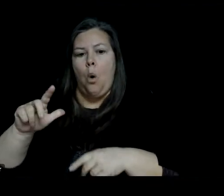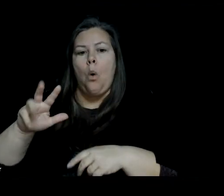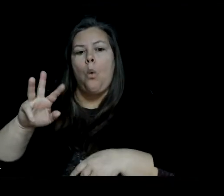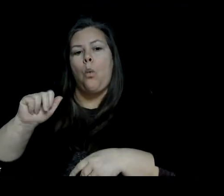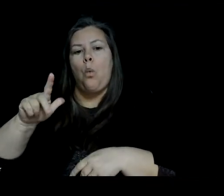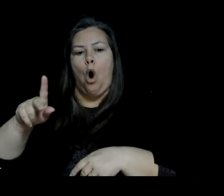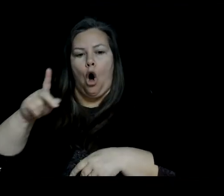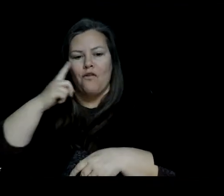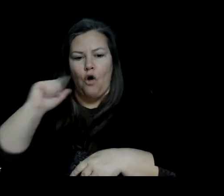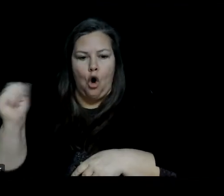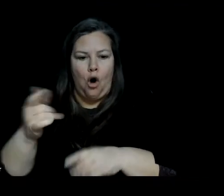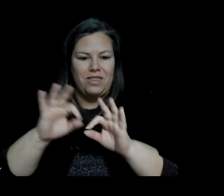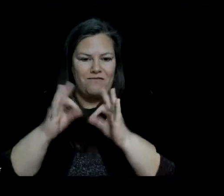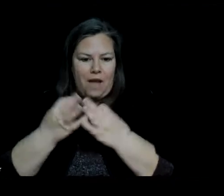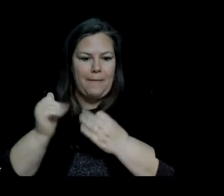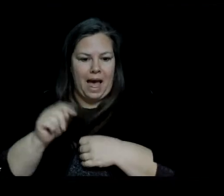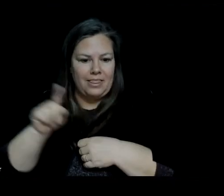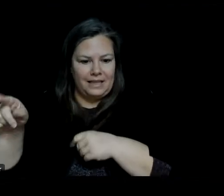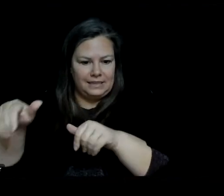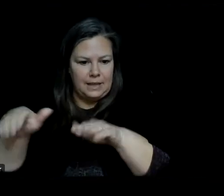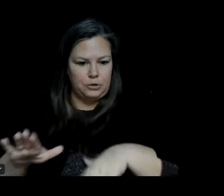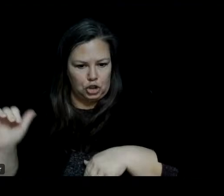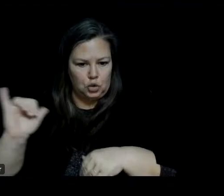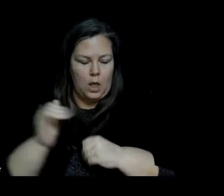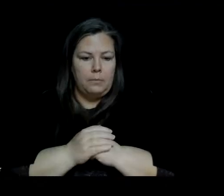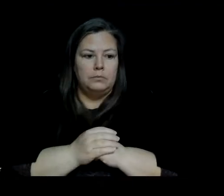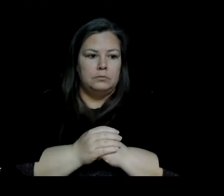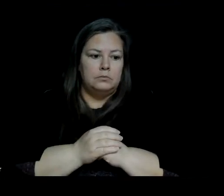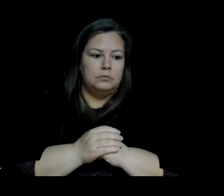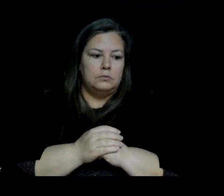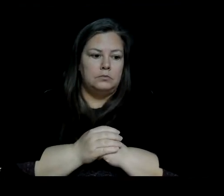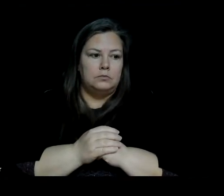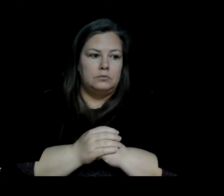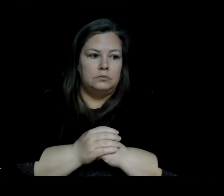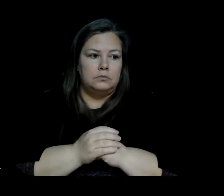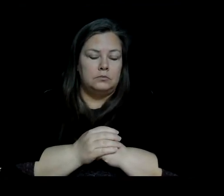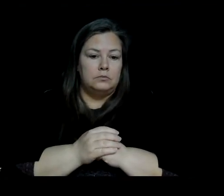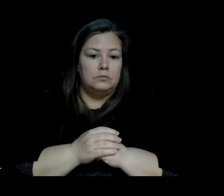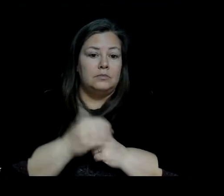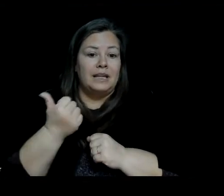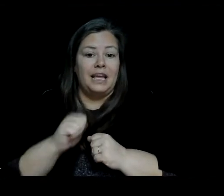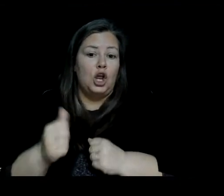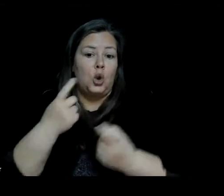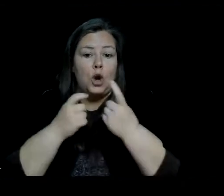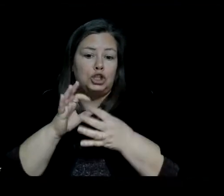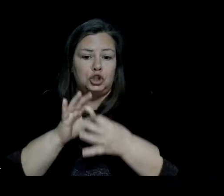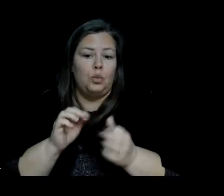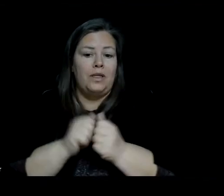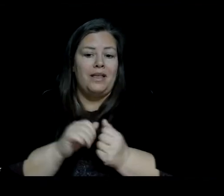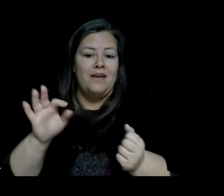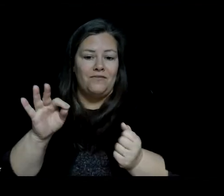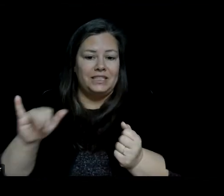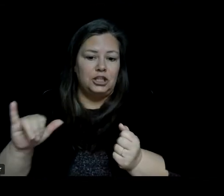families. And with that, I will be happy to answer questions for fiscal year 2026.